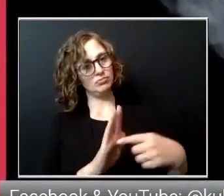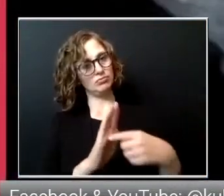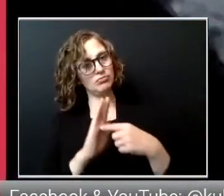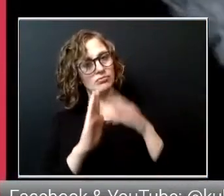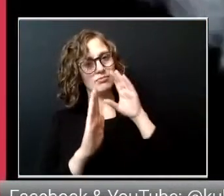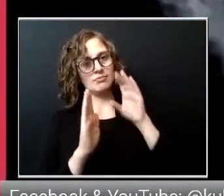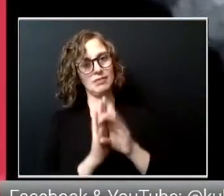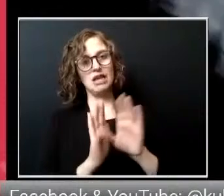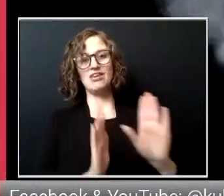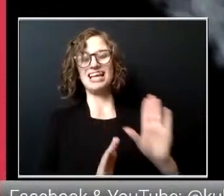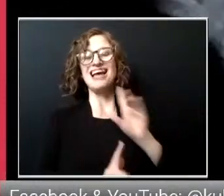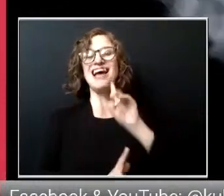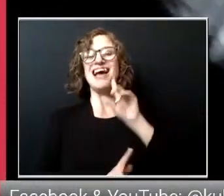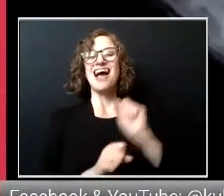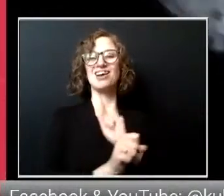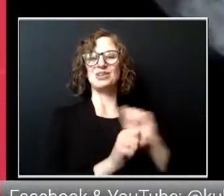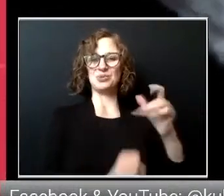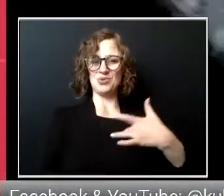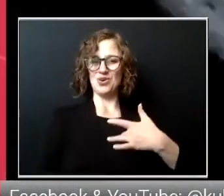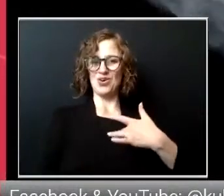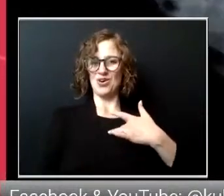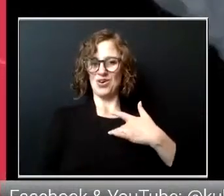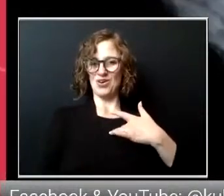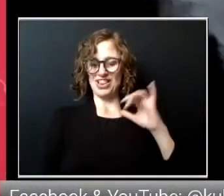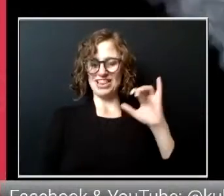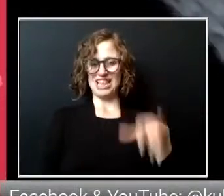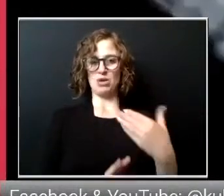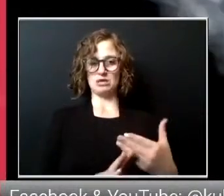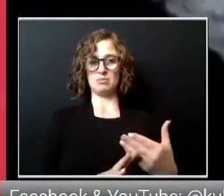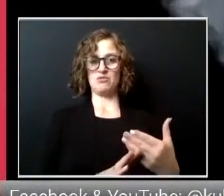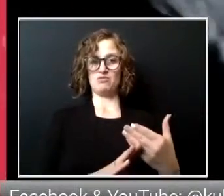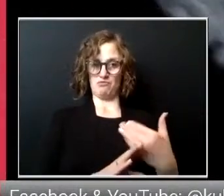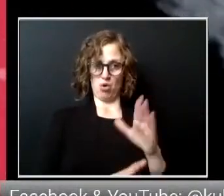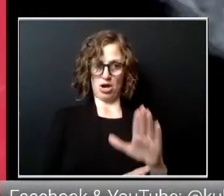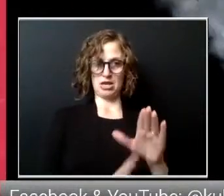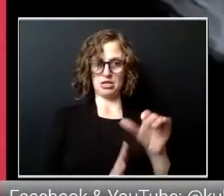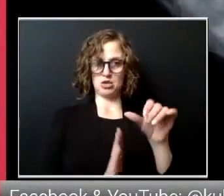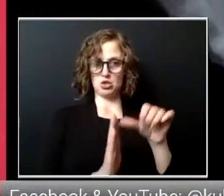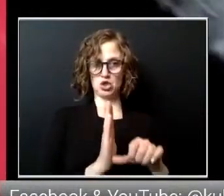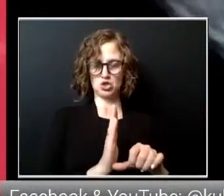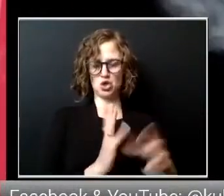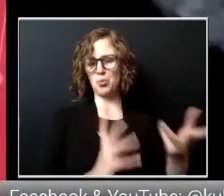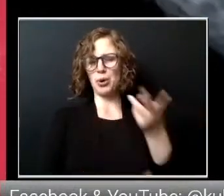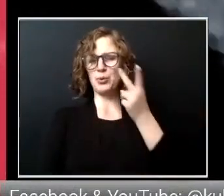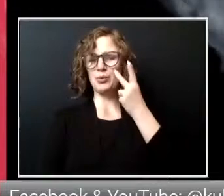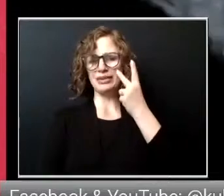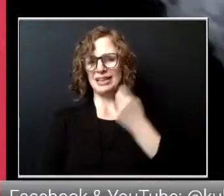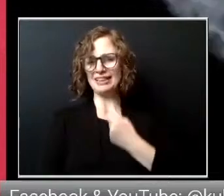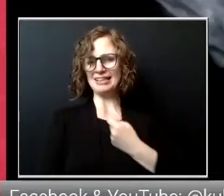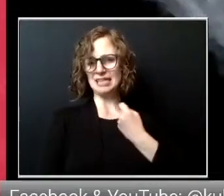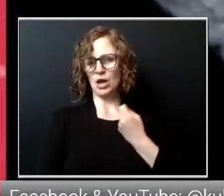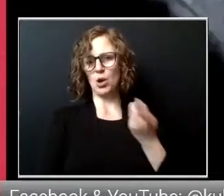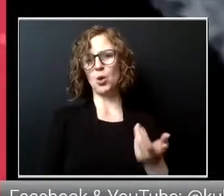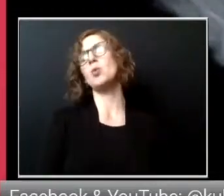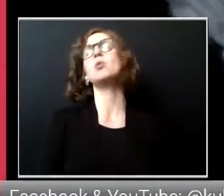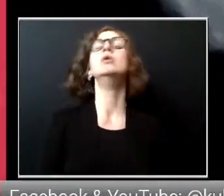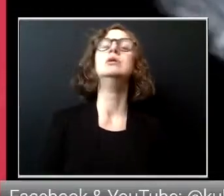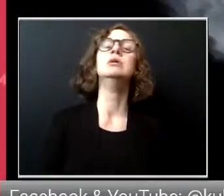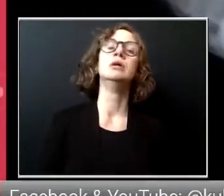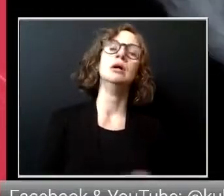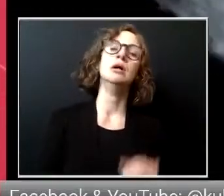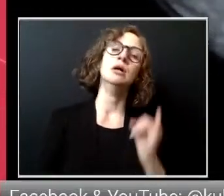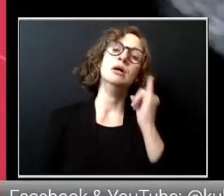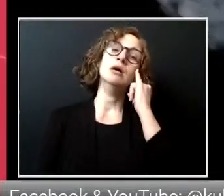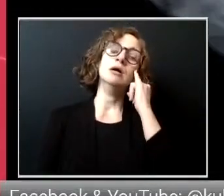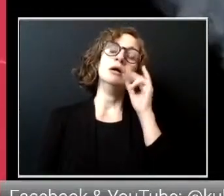us. This was taken before Archie's surgery. What do you see here? So if you look at the